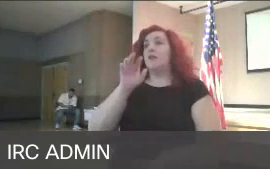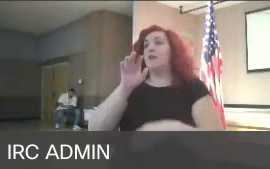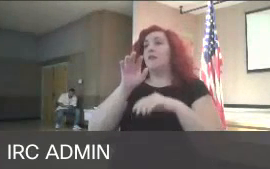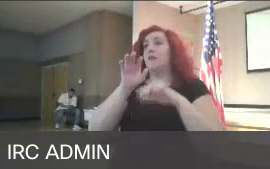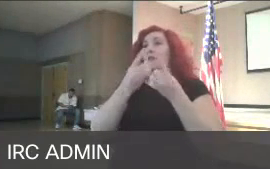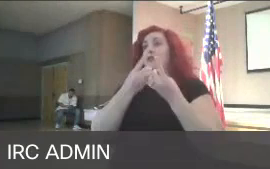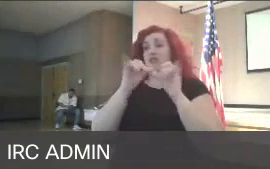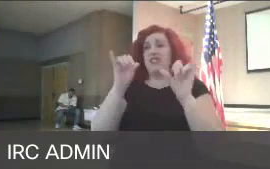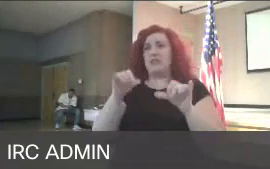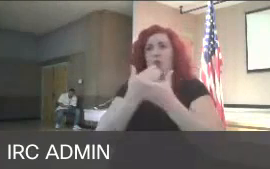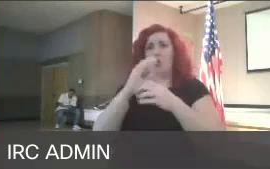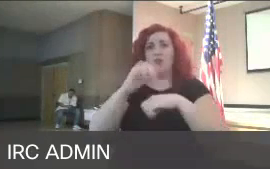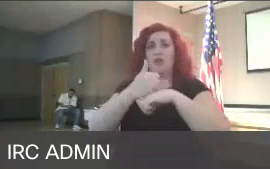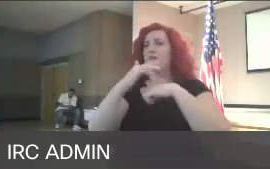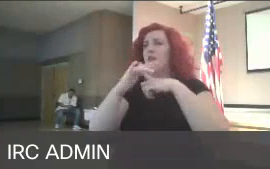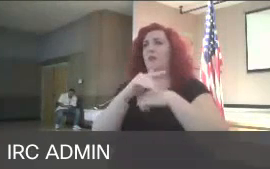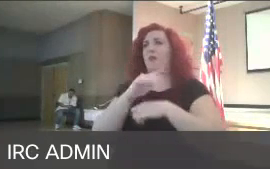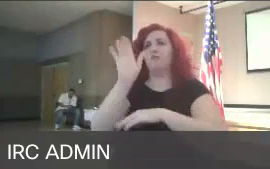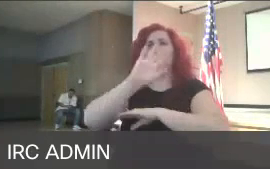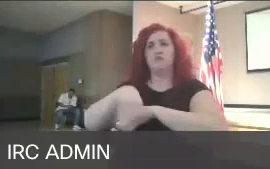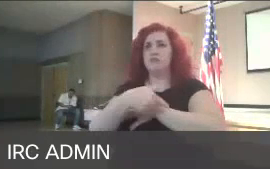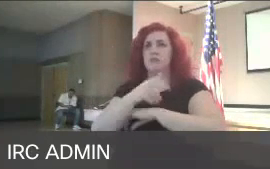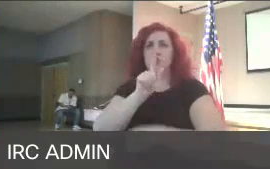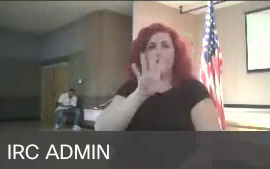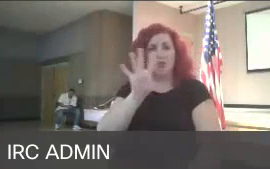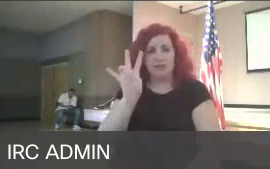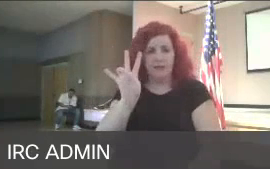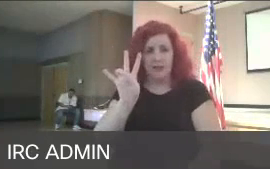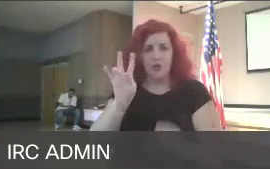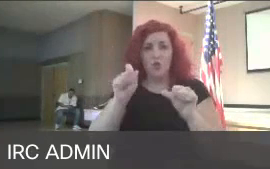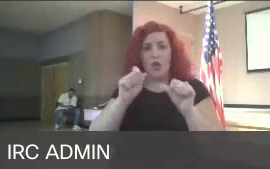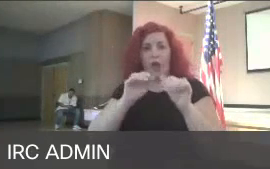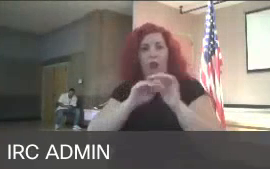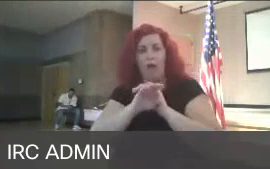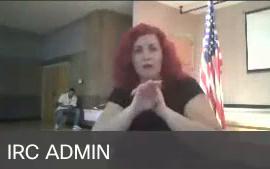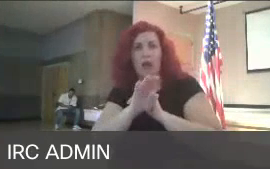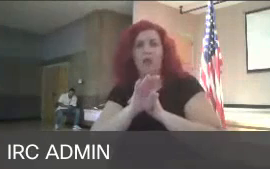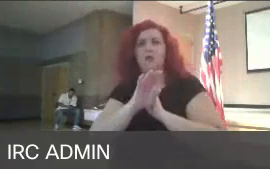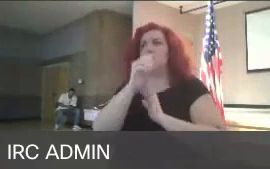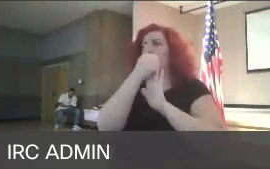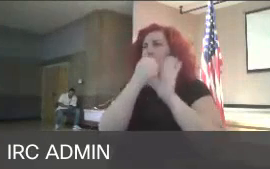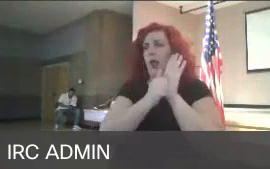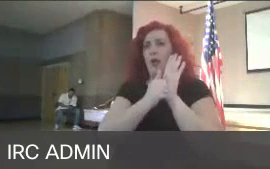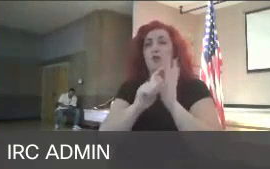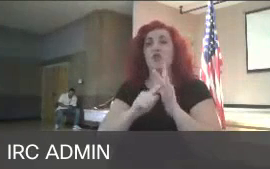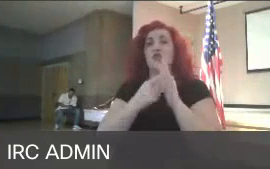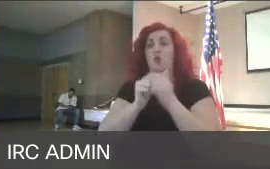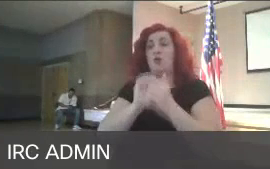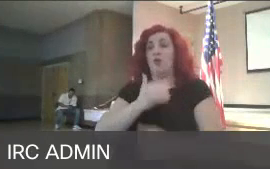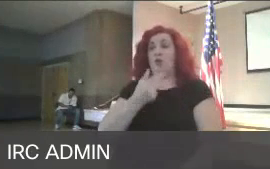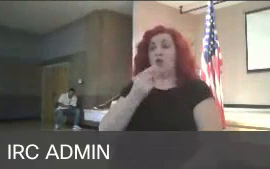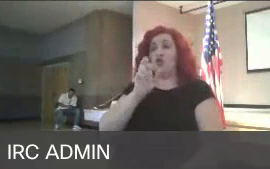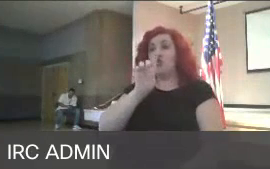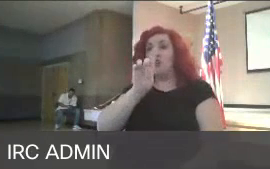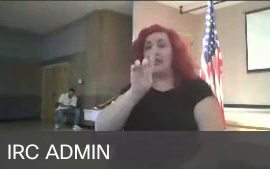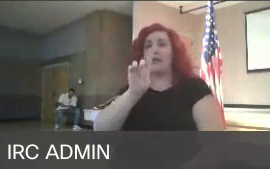The redistricting system. So it's available 24/7. So you're able to go there, like I said, make a free account. You start with our